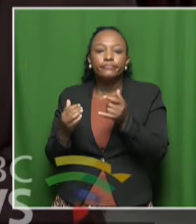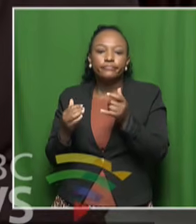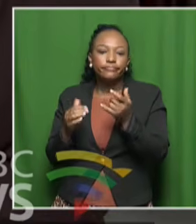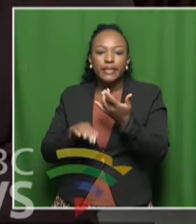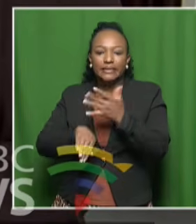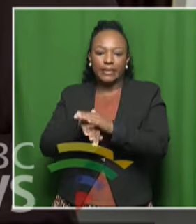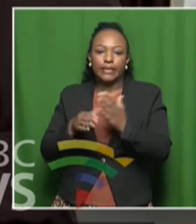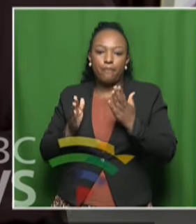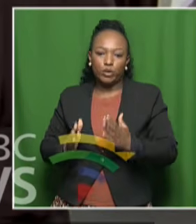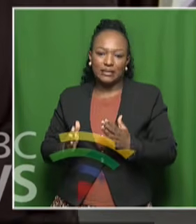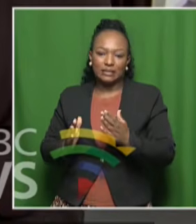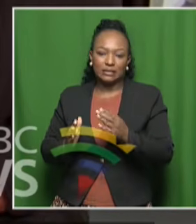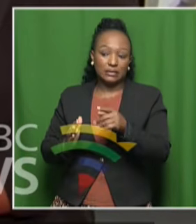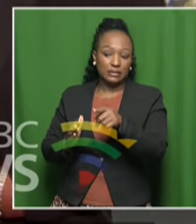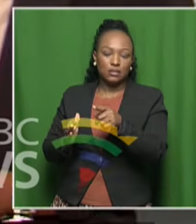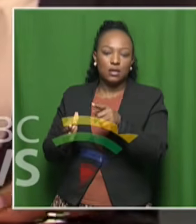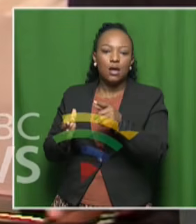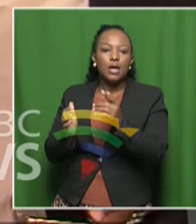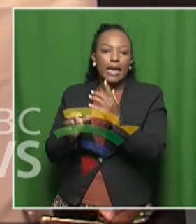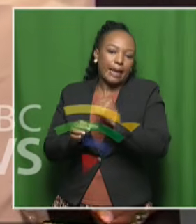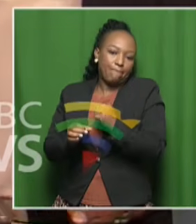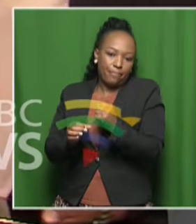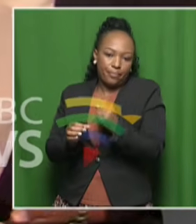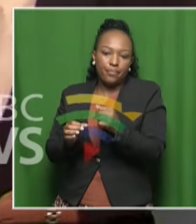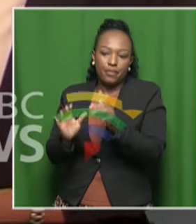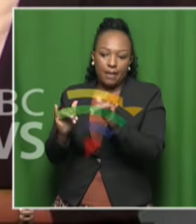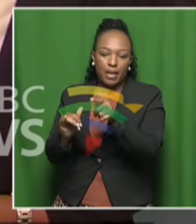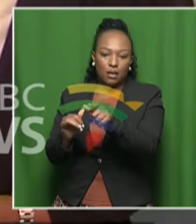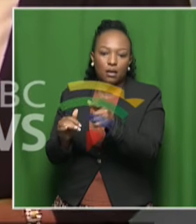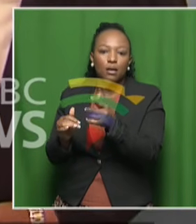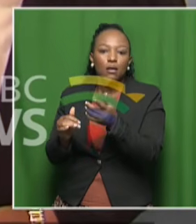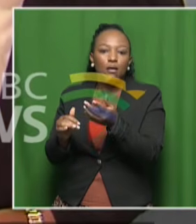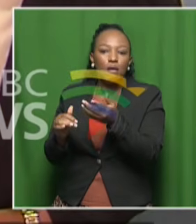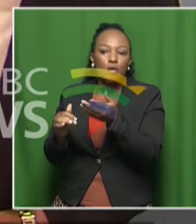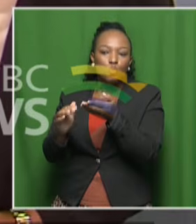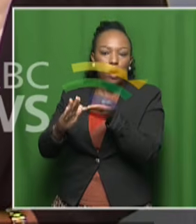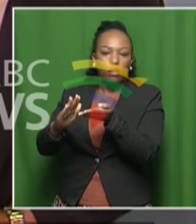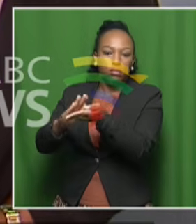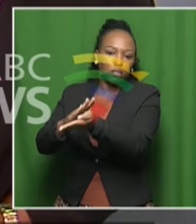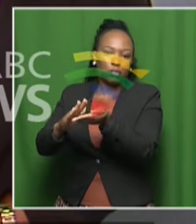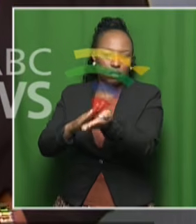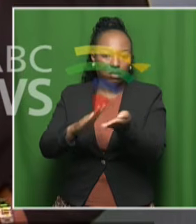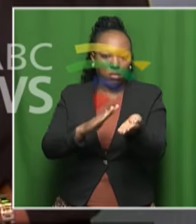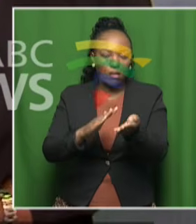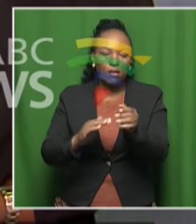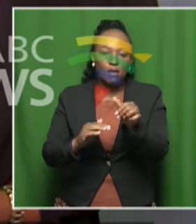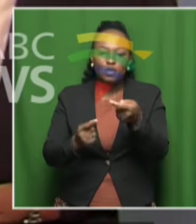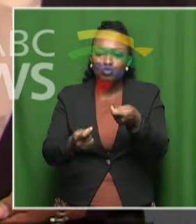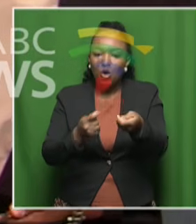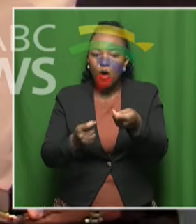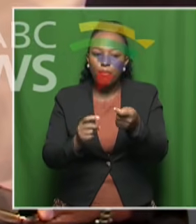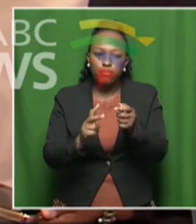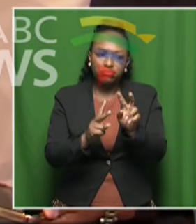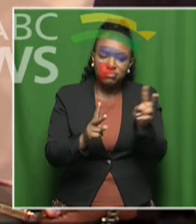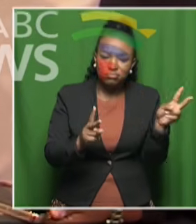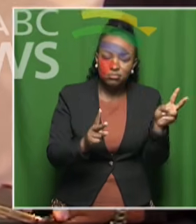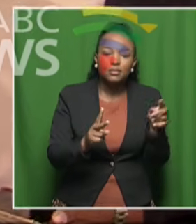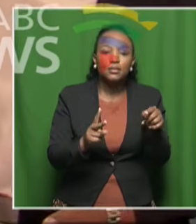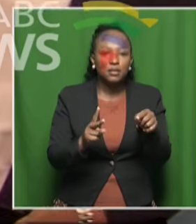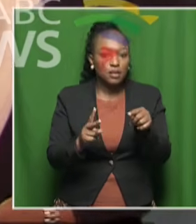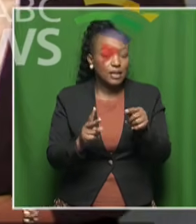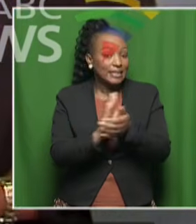malls, and also your domestic and your cars. So this skill is very scarce and